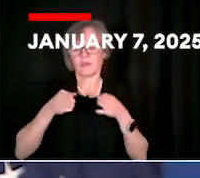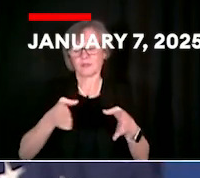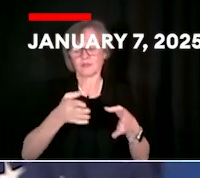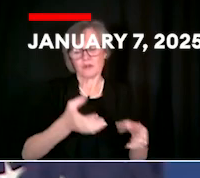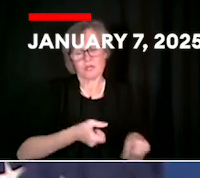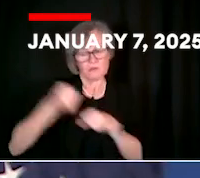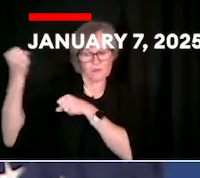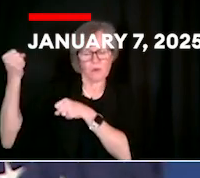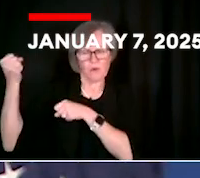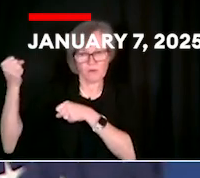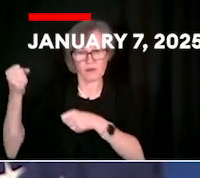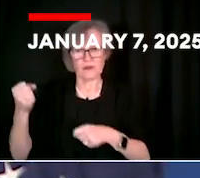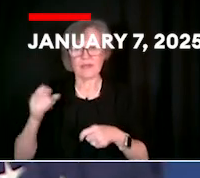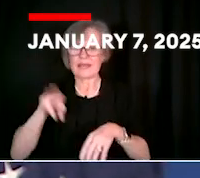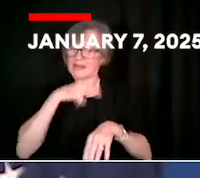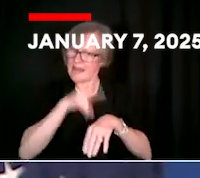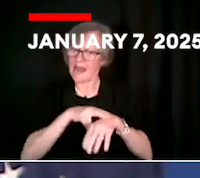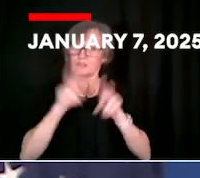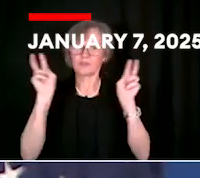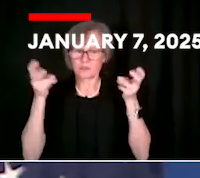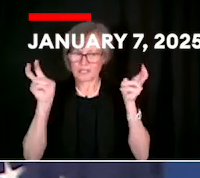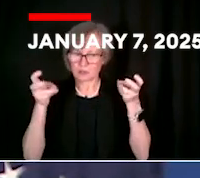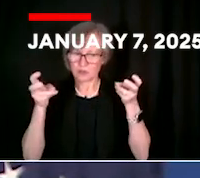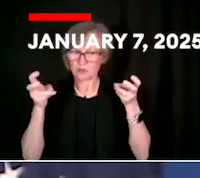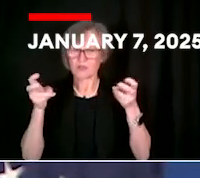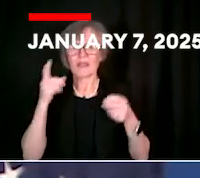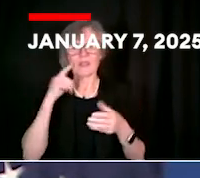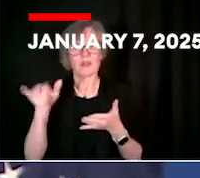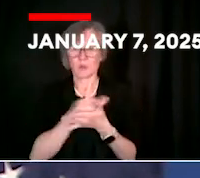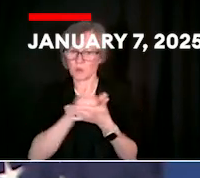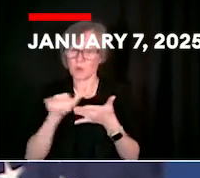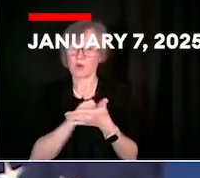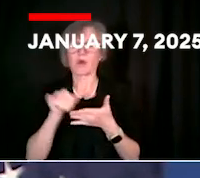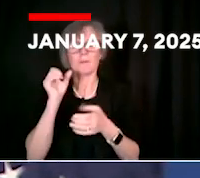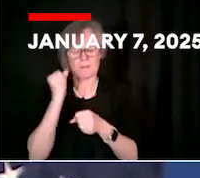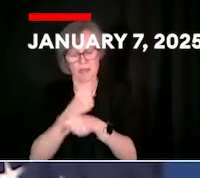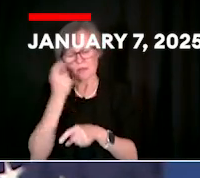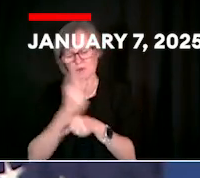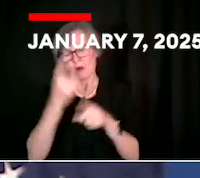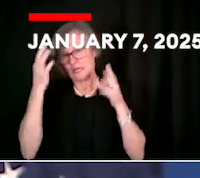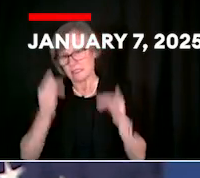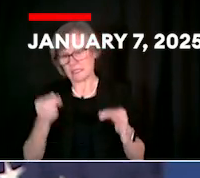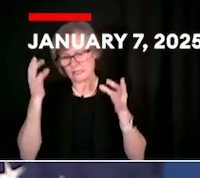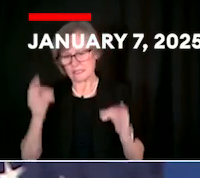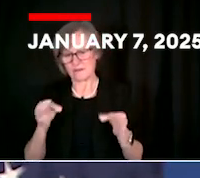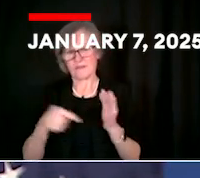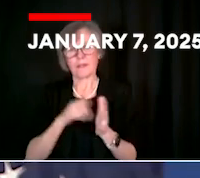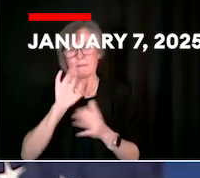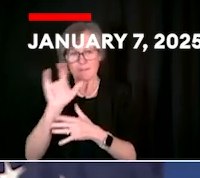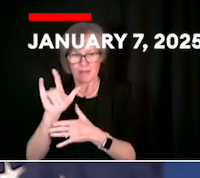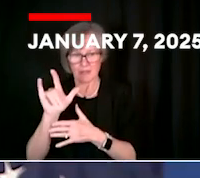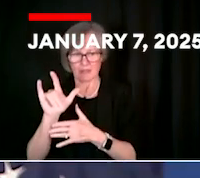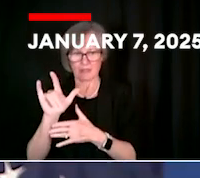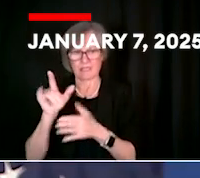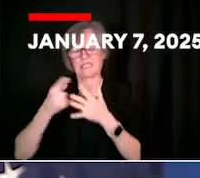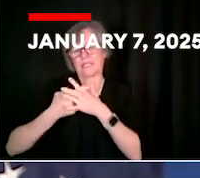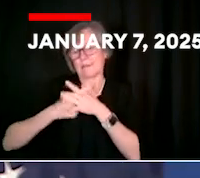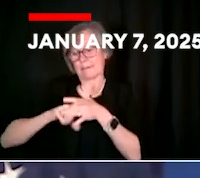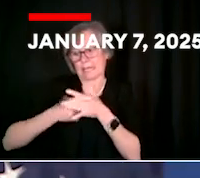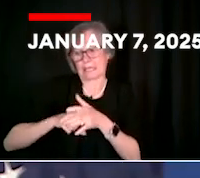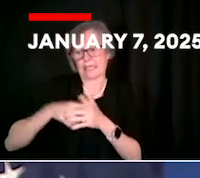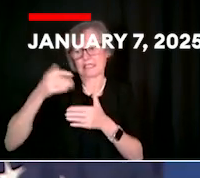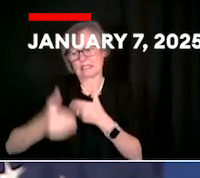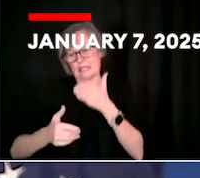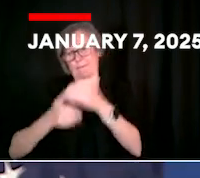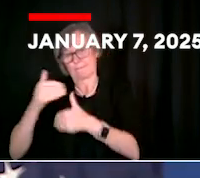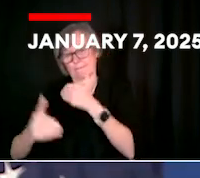This is a national issue, and I think New York can make the right decision, and I think this bill is the beginning step of